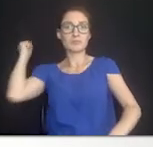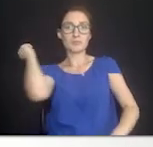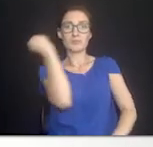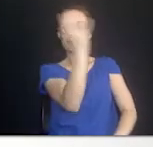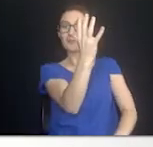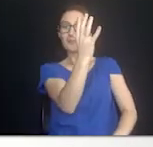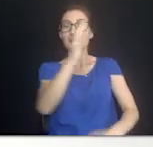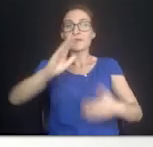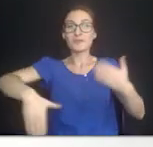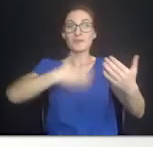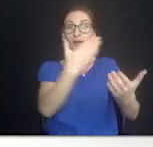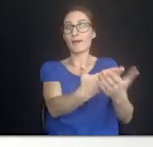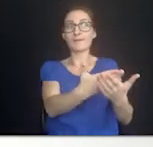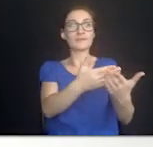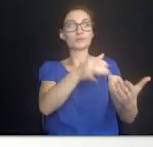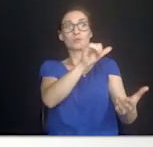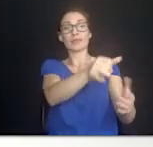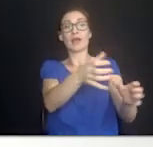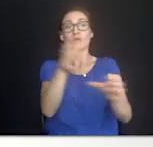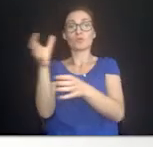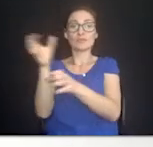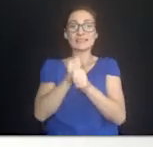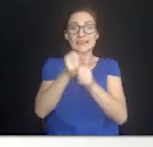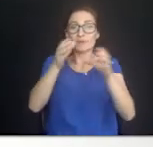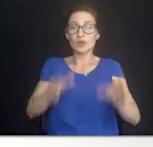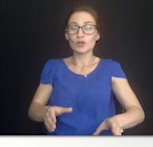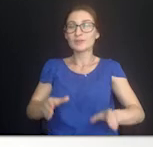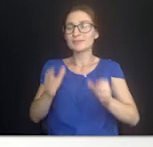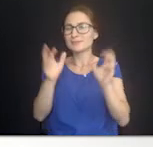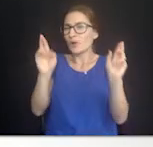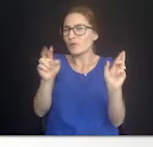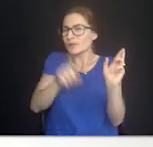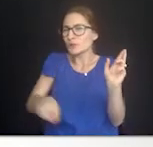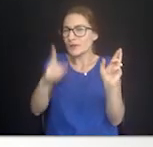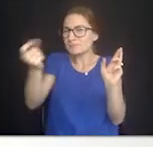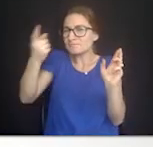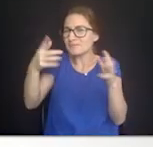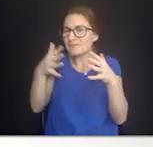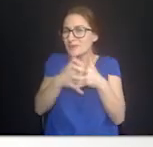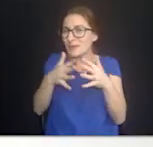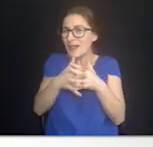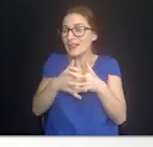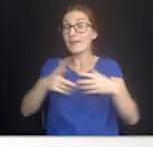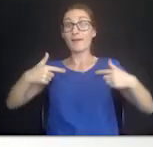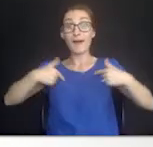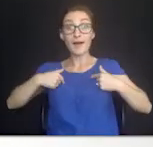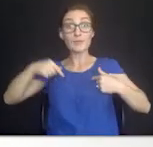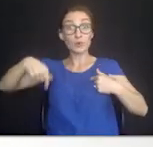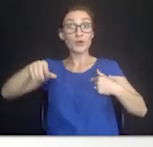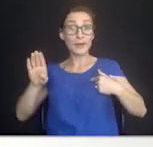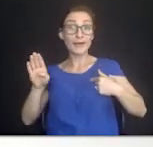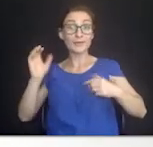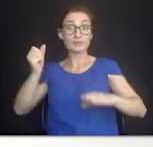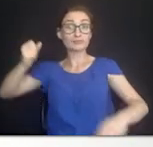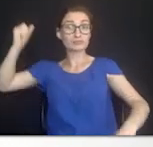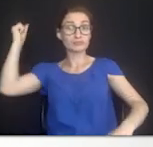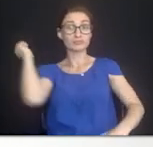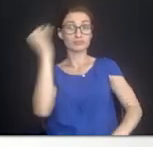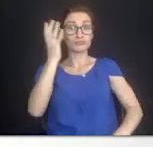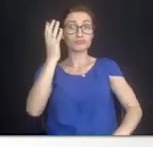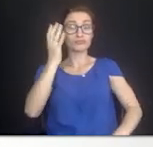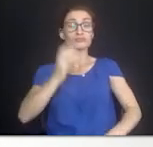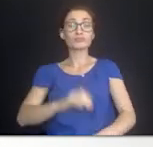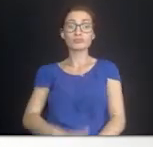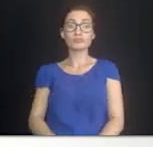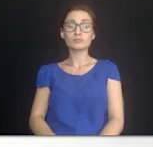to a running back, right? If hopefully everyone follows a football analogy. Well, I play quarterback, right? Because there's government